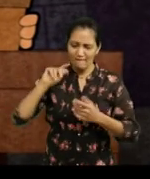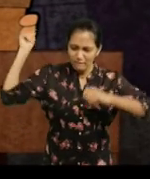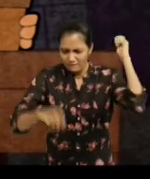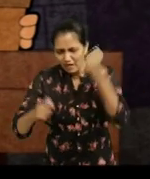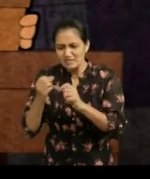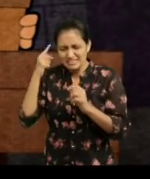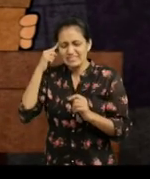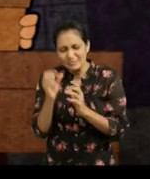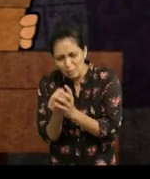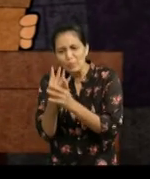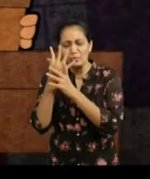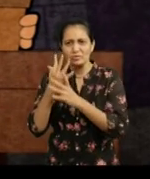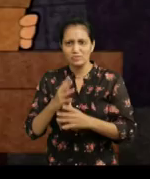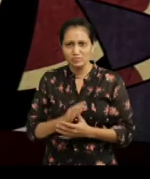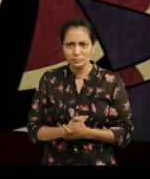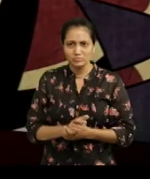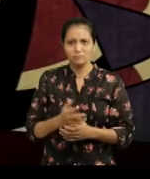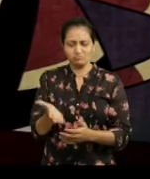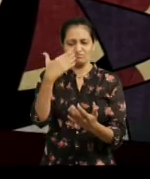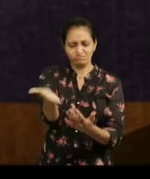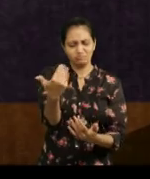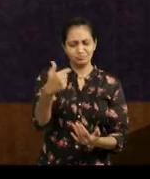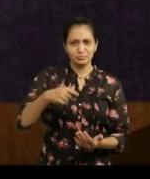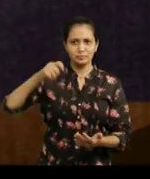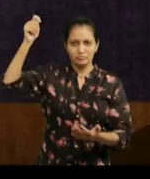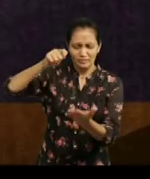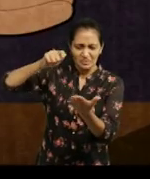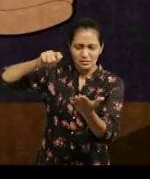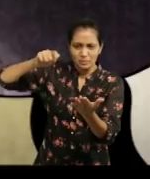it a lesson to make it grow.